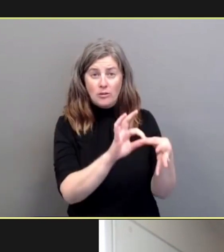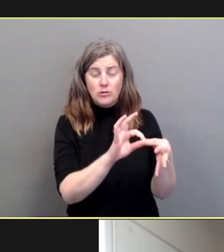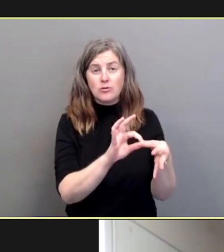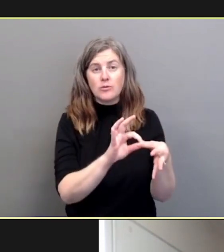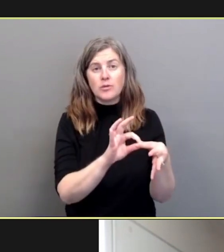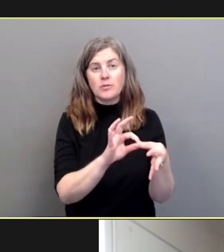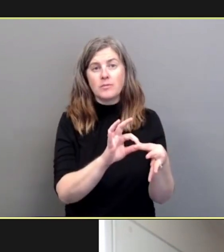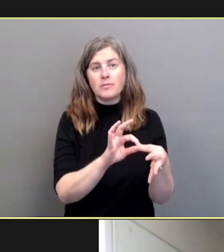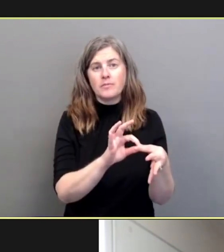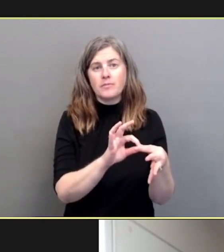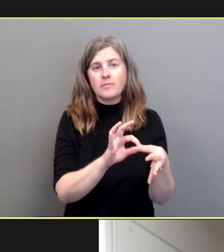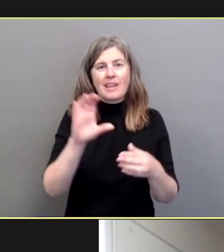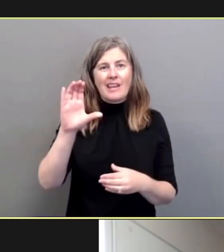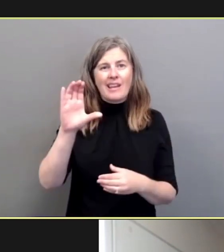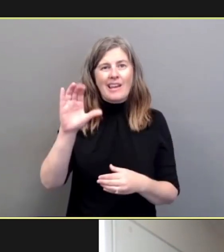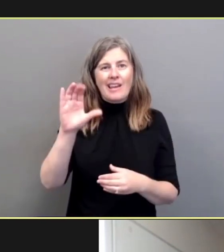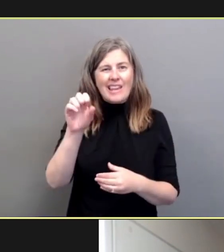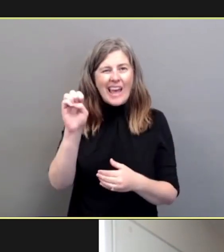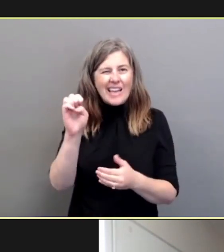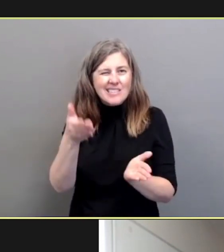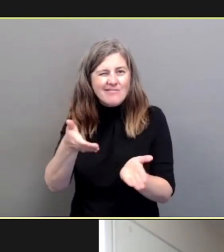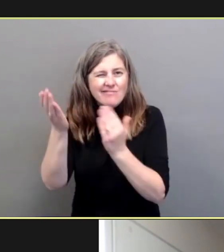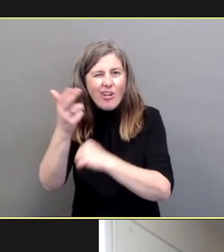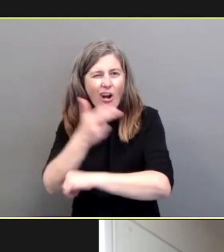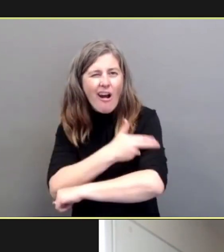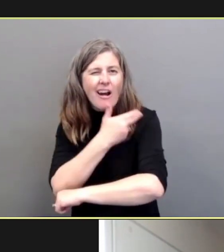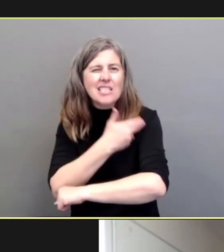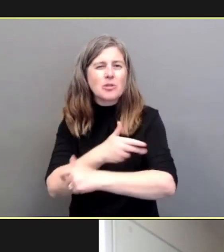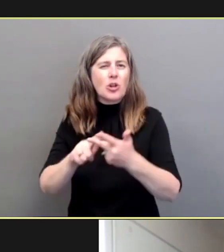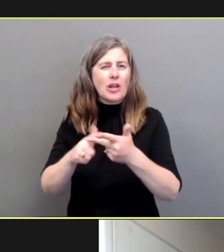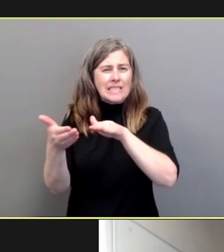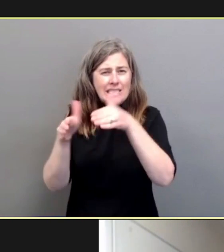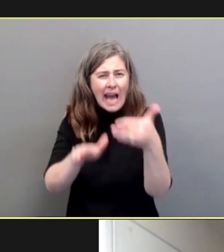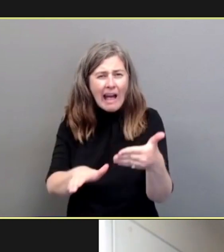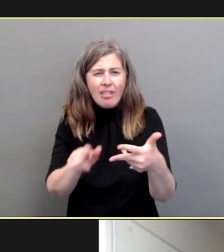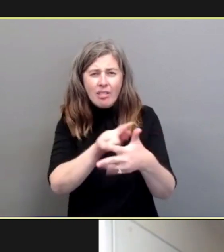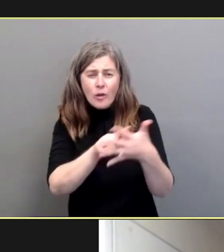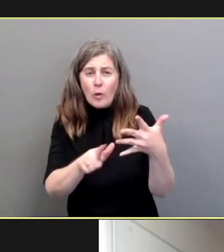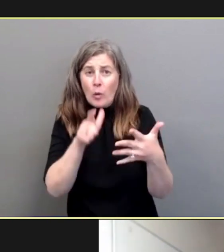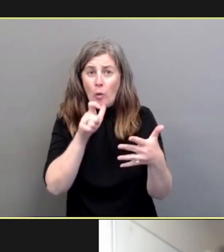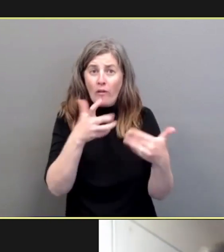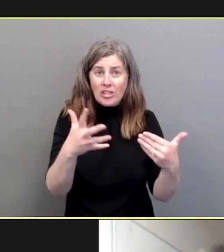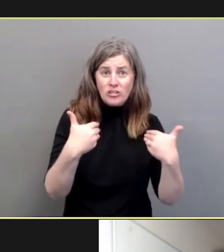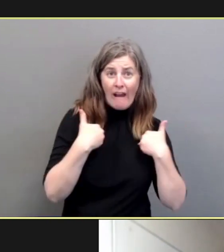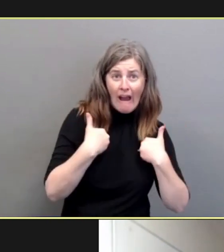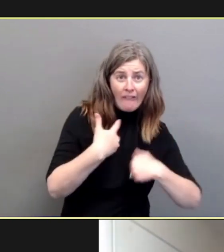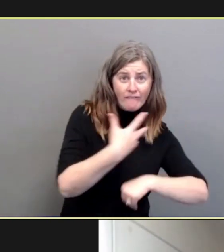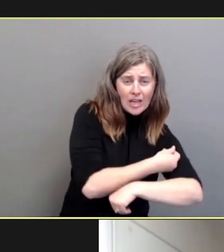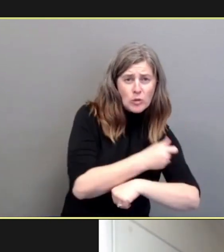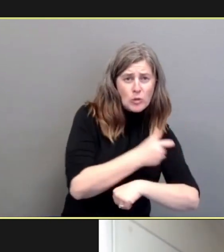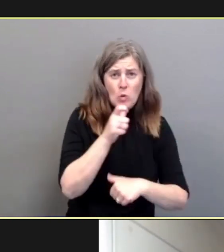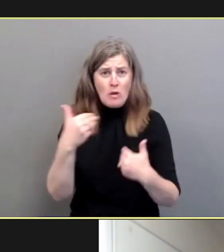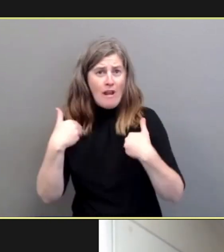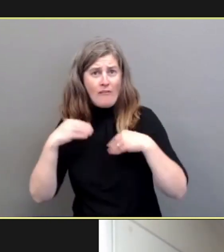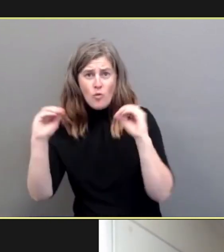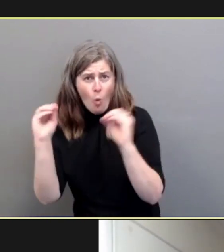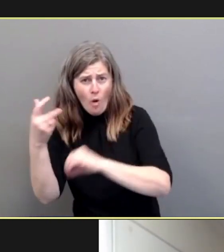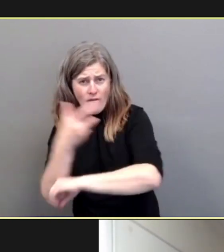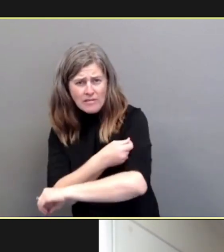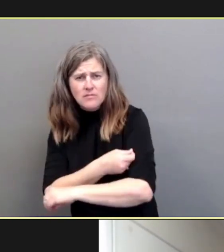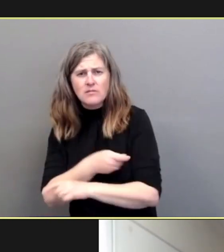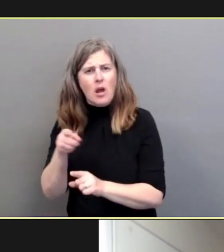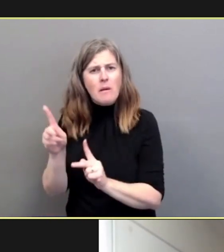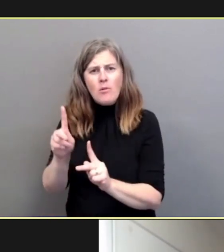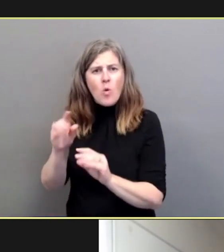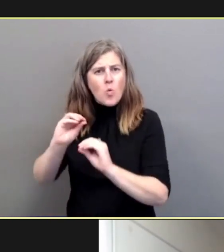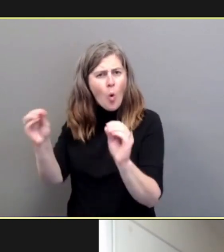the case hospitalization and death counts by vaccination status. The unvaccinated portion of those includes people